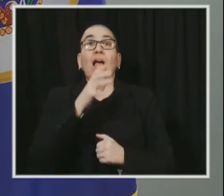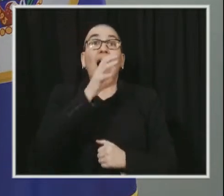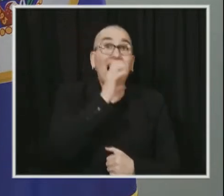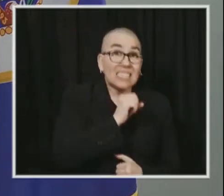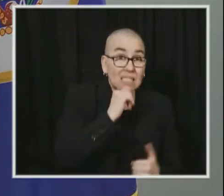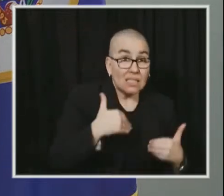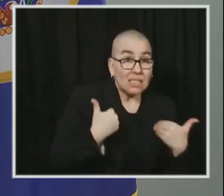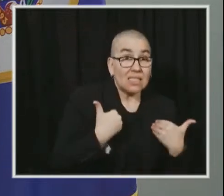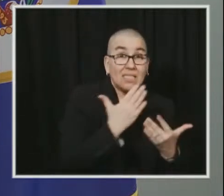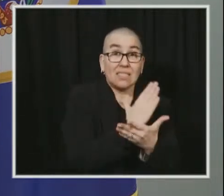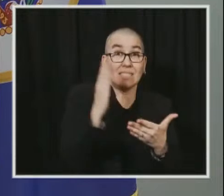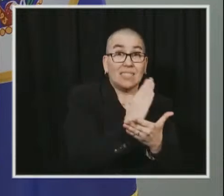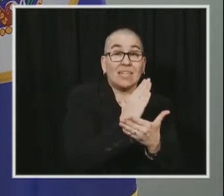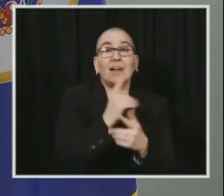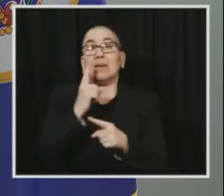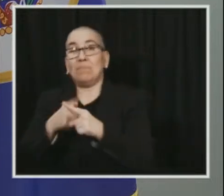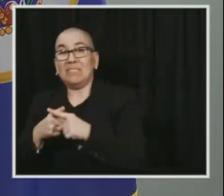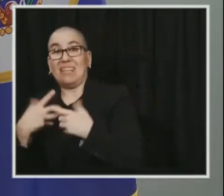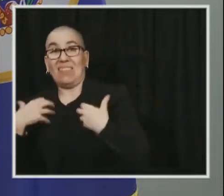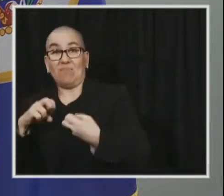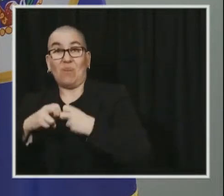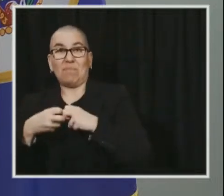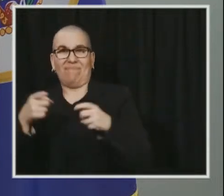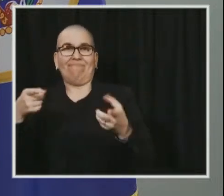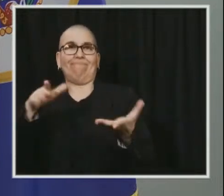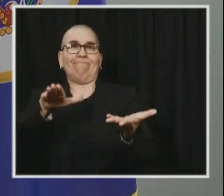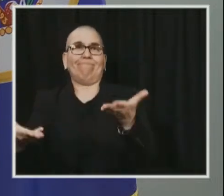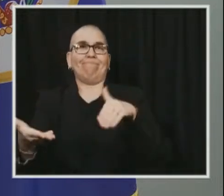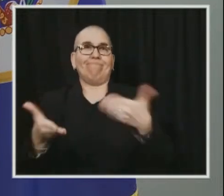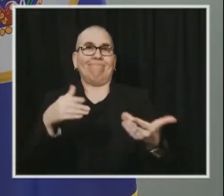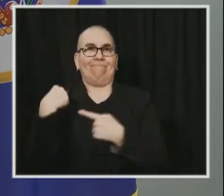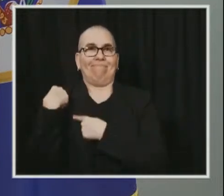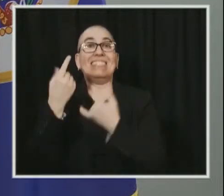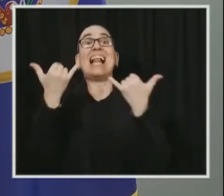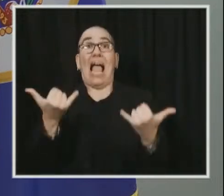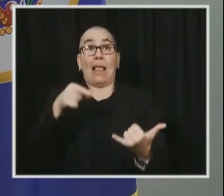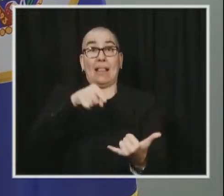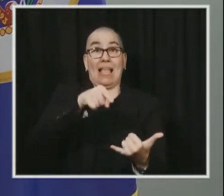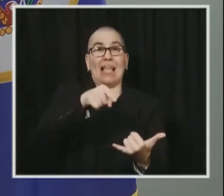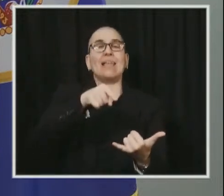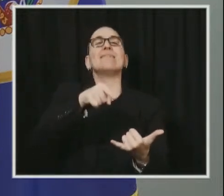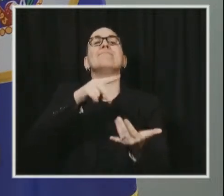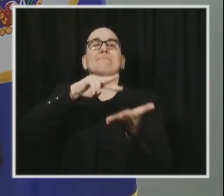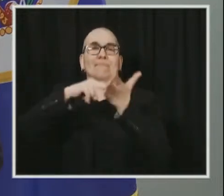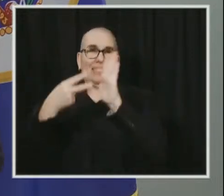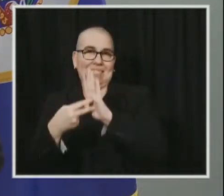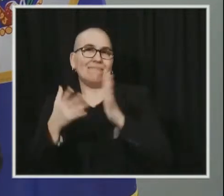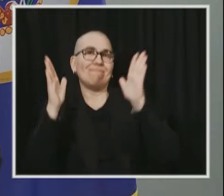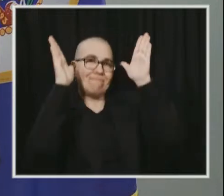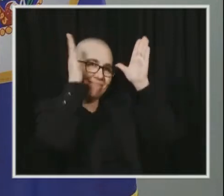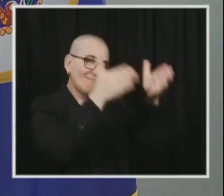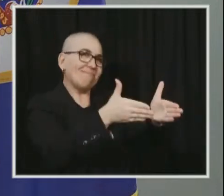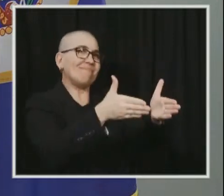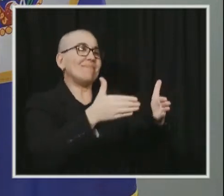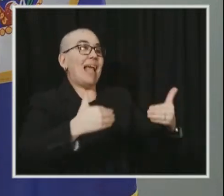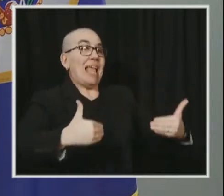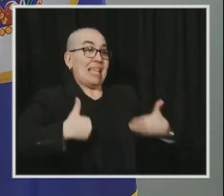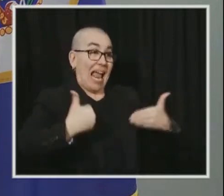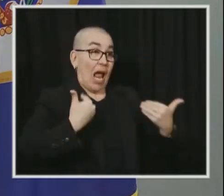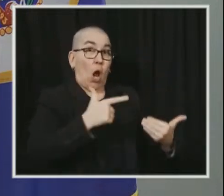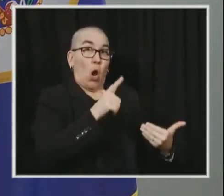now about reaching and protecting the most vulnerable people in these first waves. In addition to